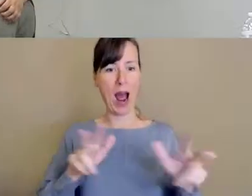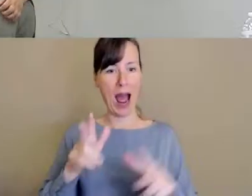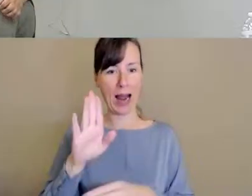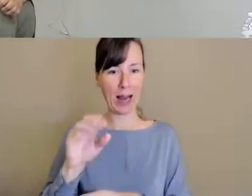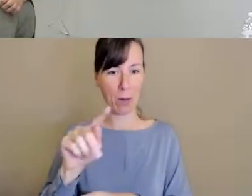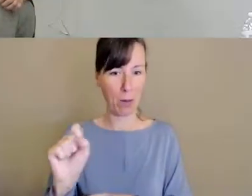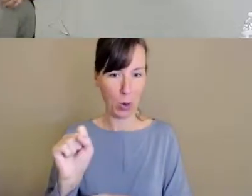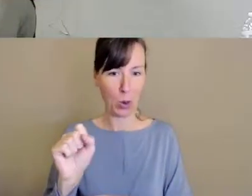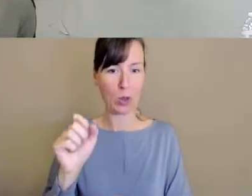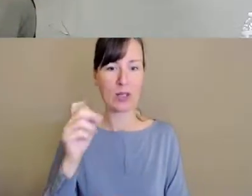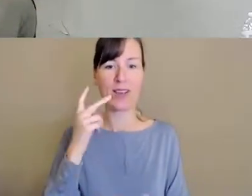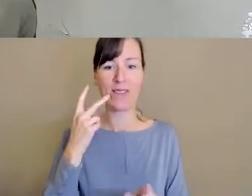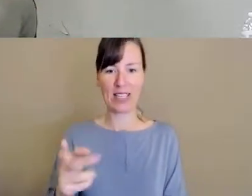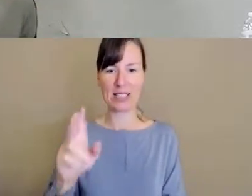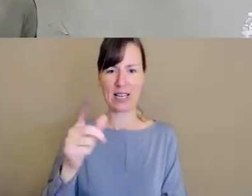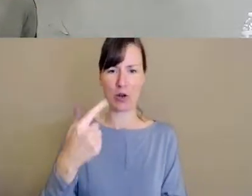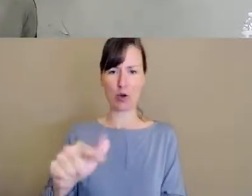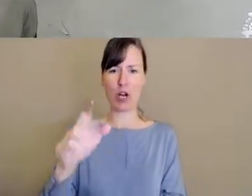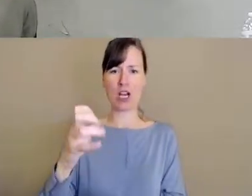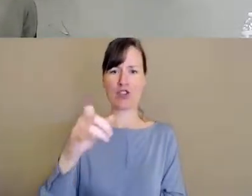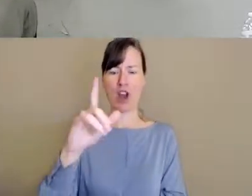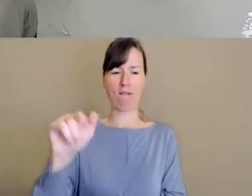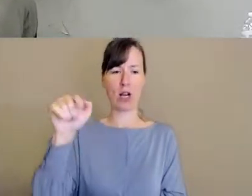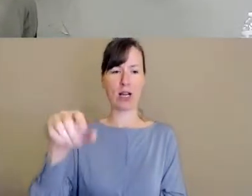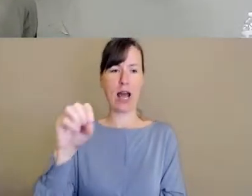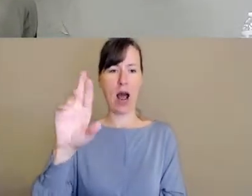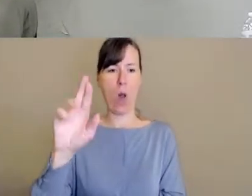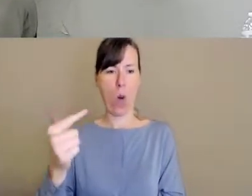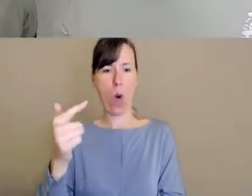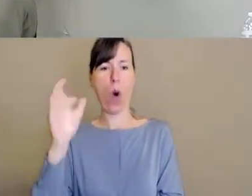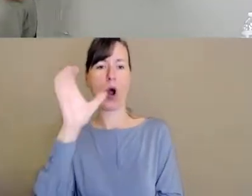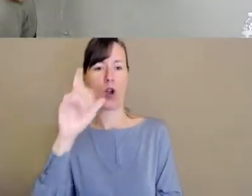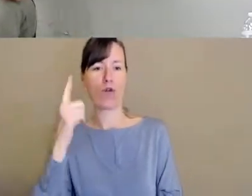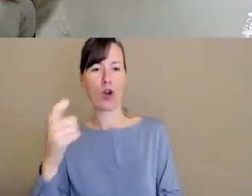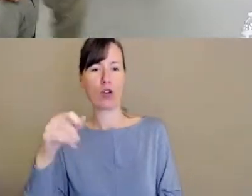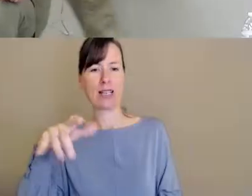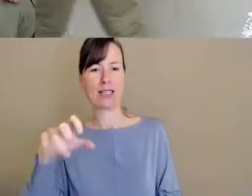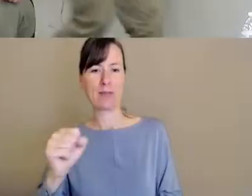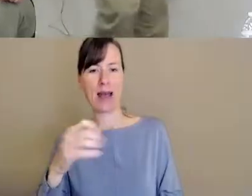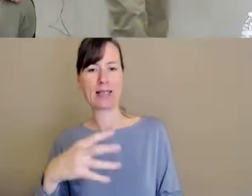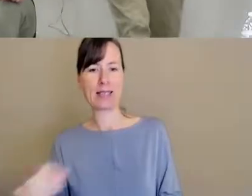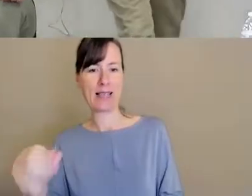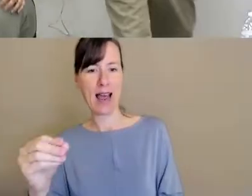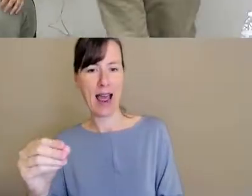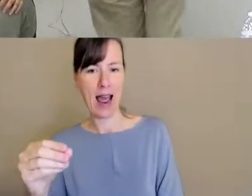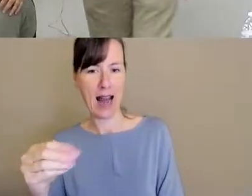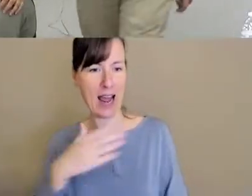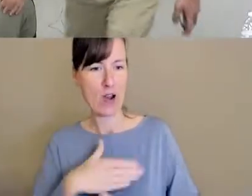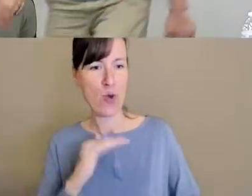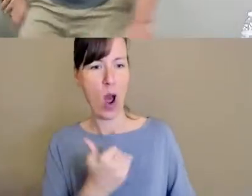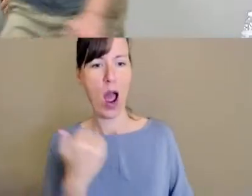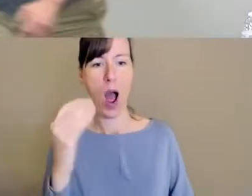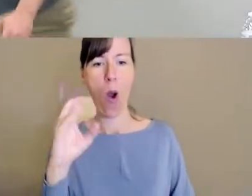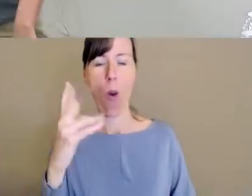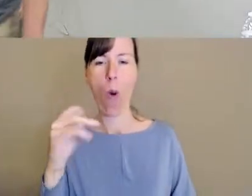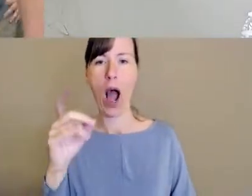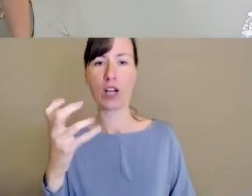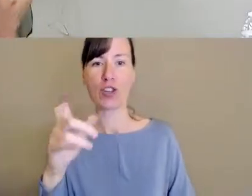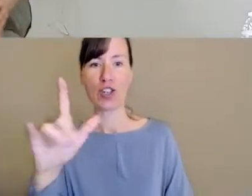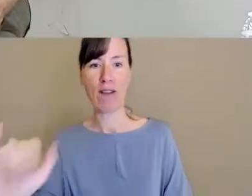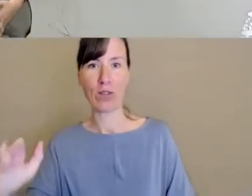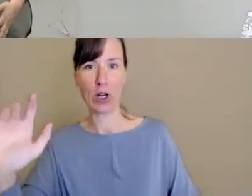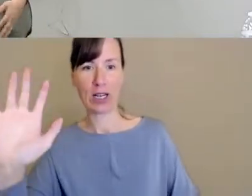Cheverly. Thank you. Thank you for those, for that sage advice. Are there any other public